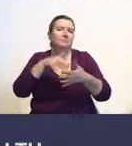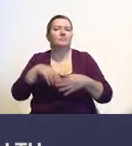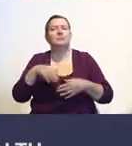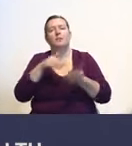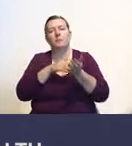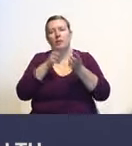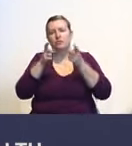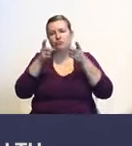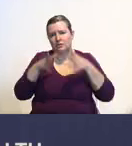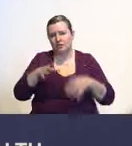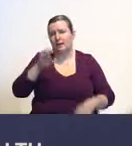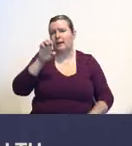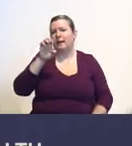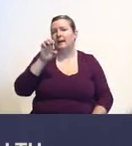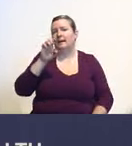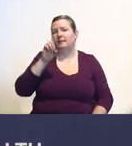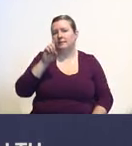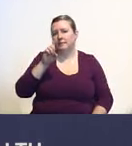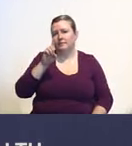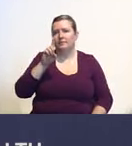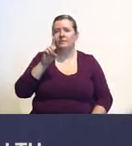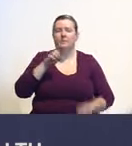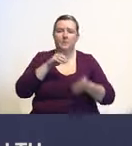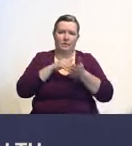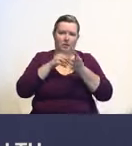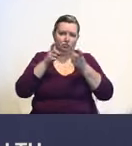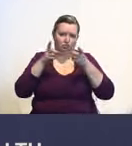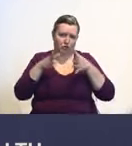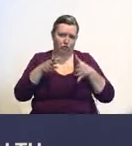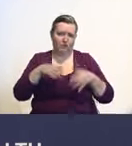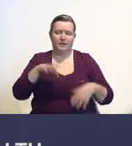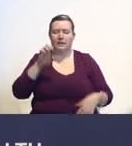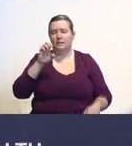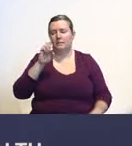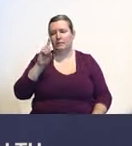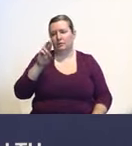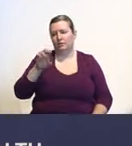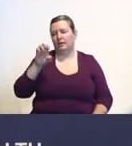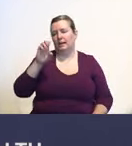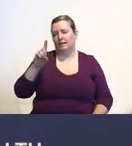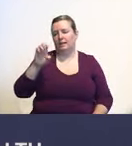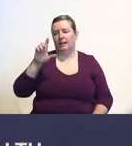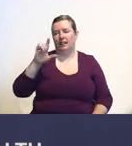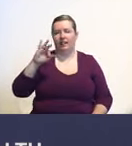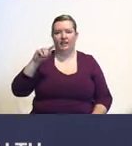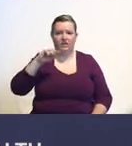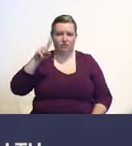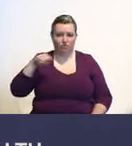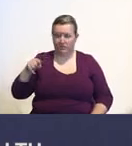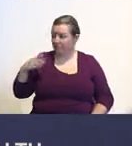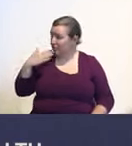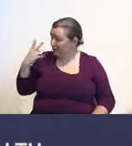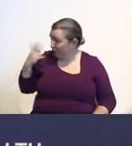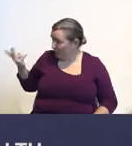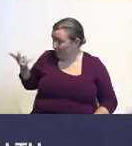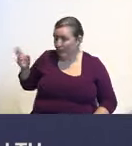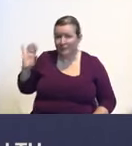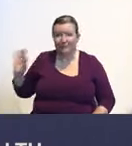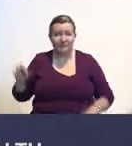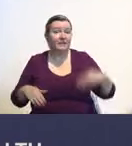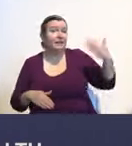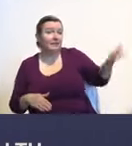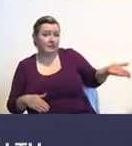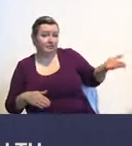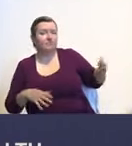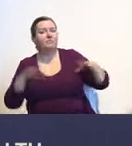Disease Service Medical Director, Dr. Ed Lifshitz. Great to have you back, Ed. A guy who needs no introduction to my left, the Superintendent of the